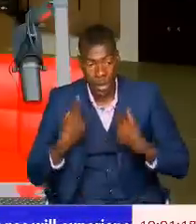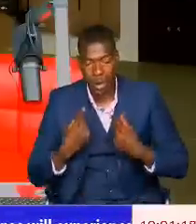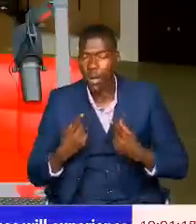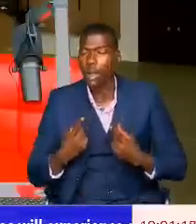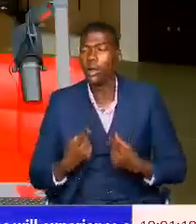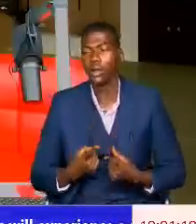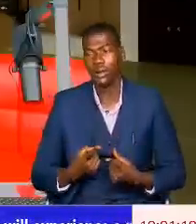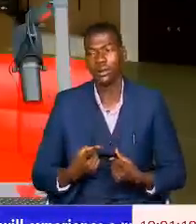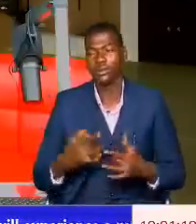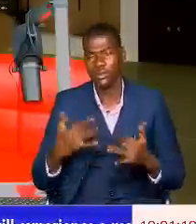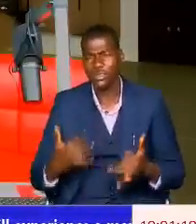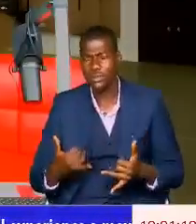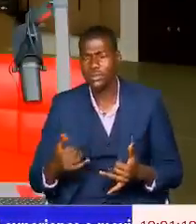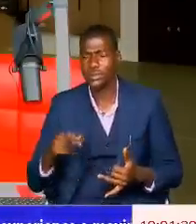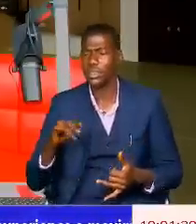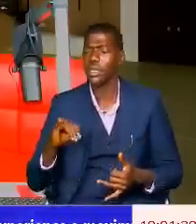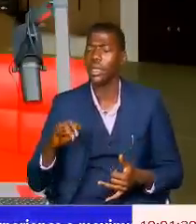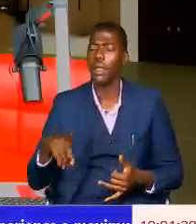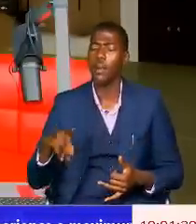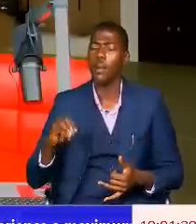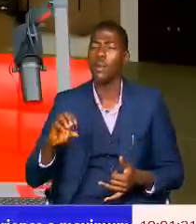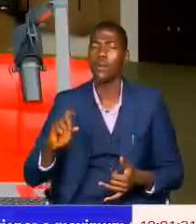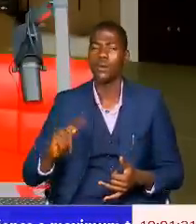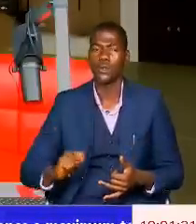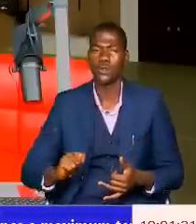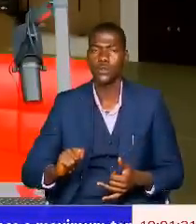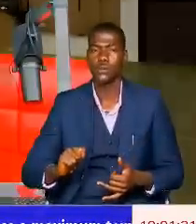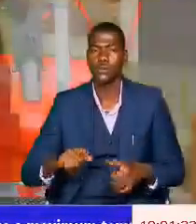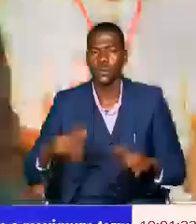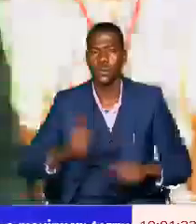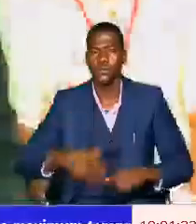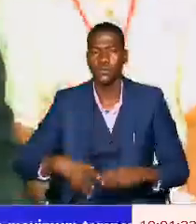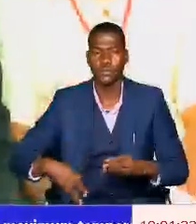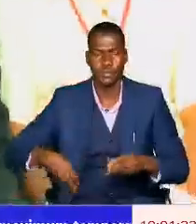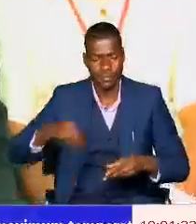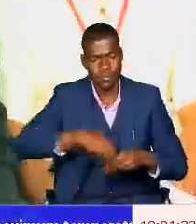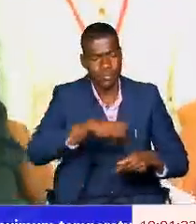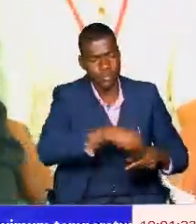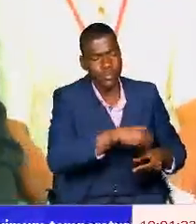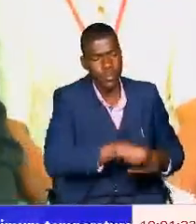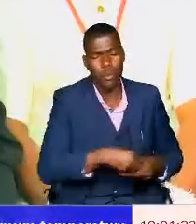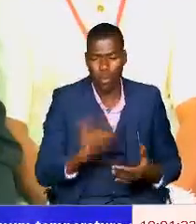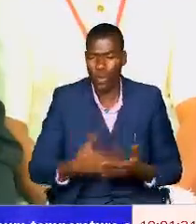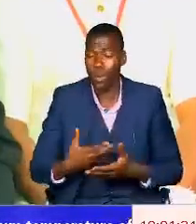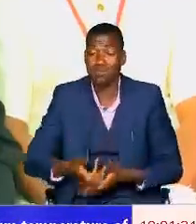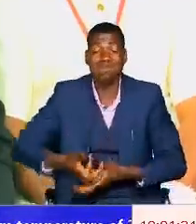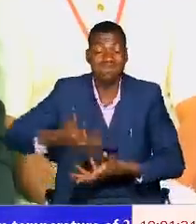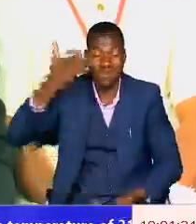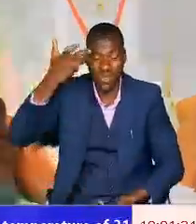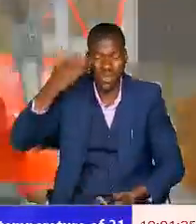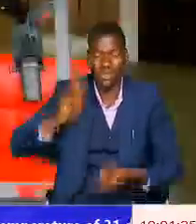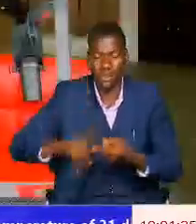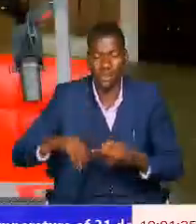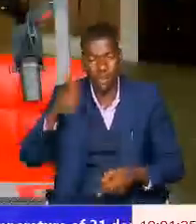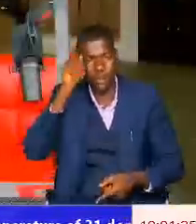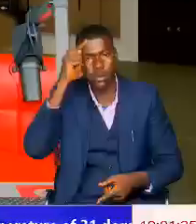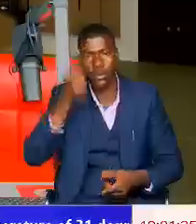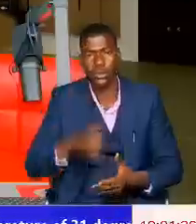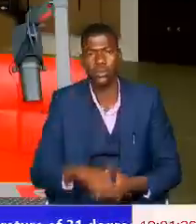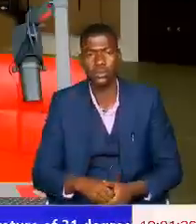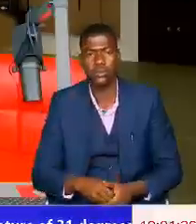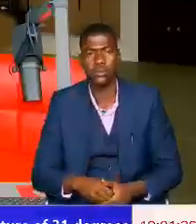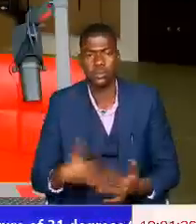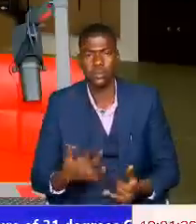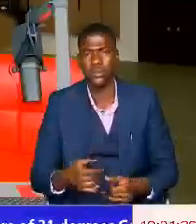by now, NIPOST. For they contribute serious money to government. Yes. You when then they talk